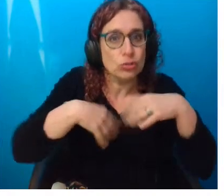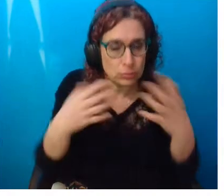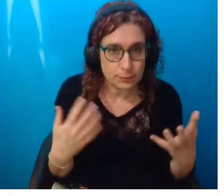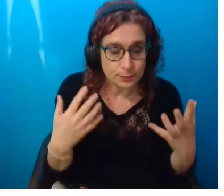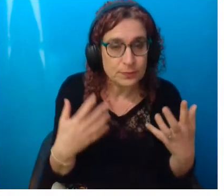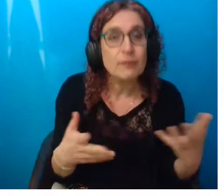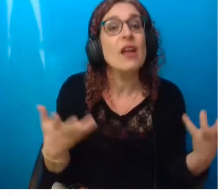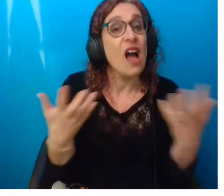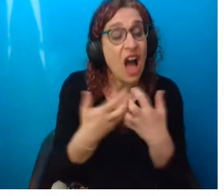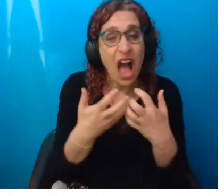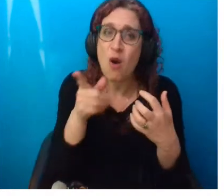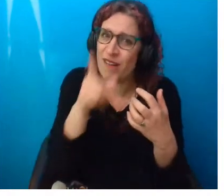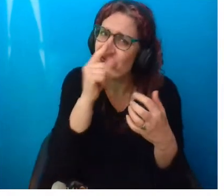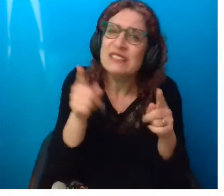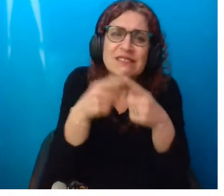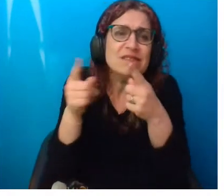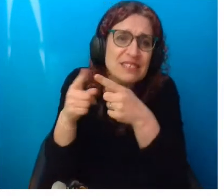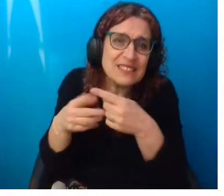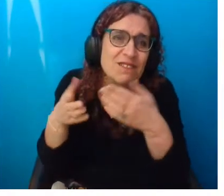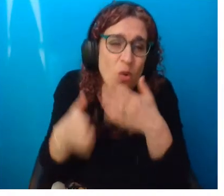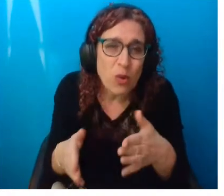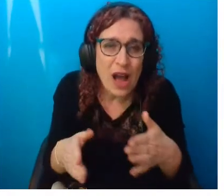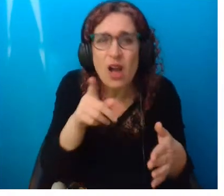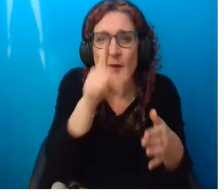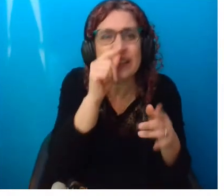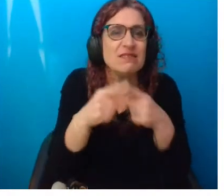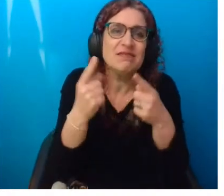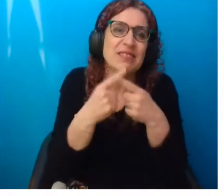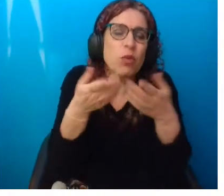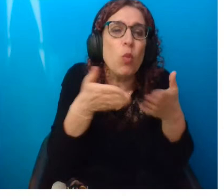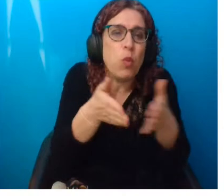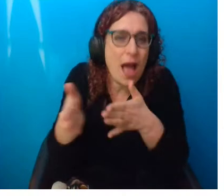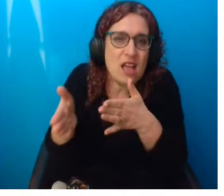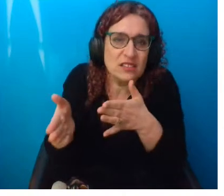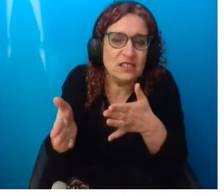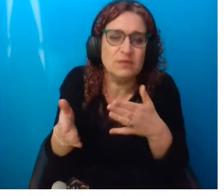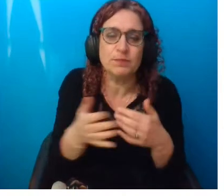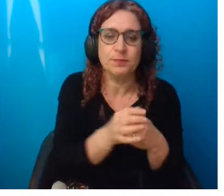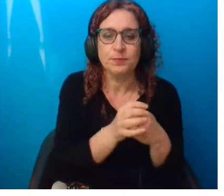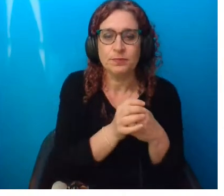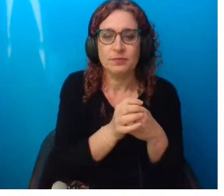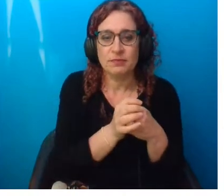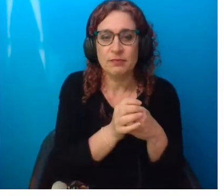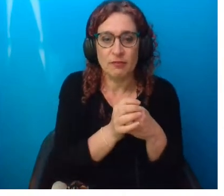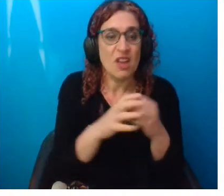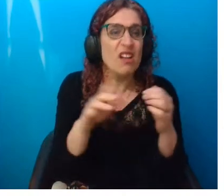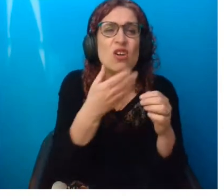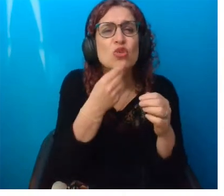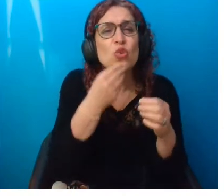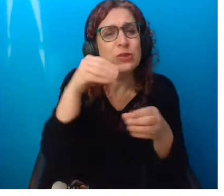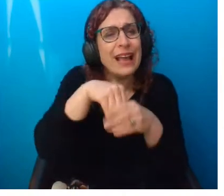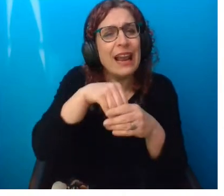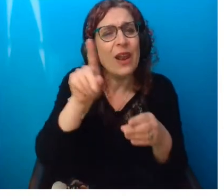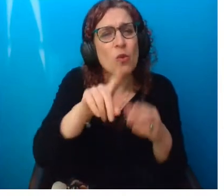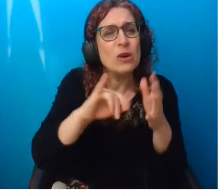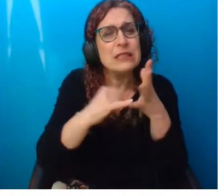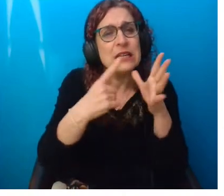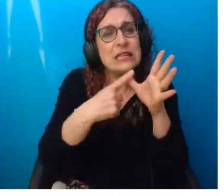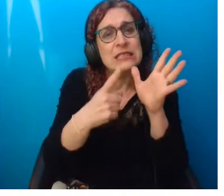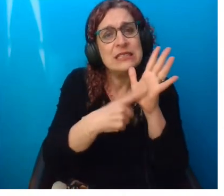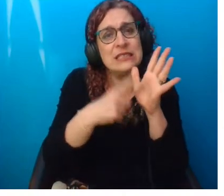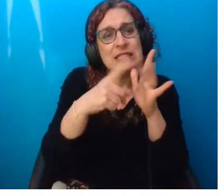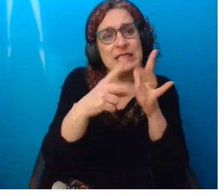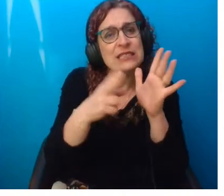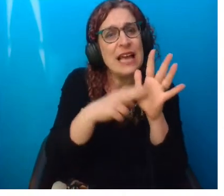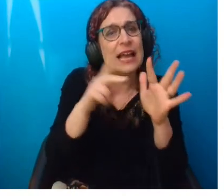to rinse their noses with saline solution. And I certainly have several pediatric patients,